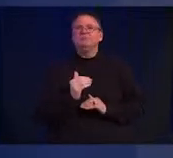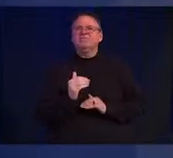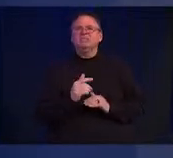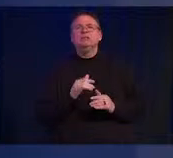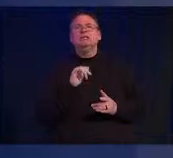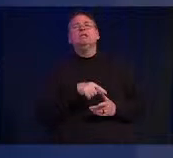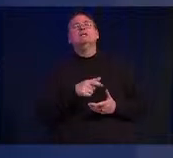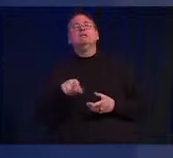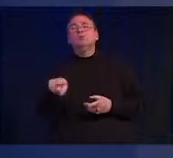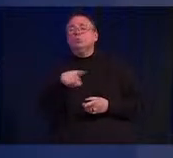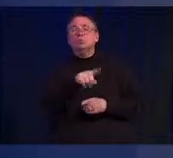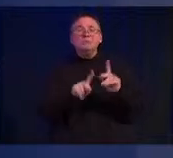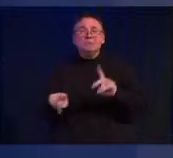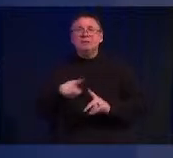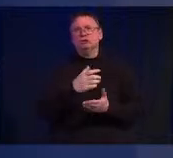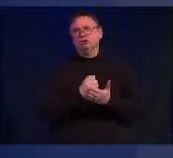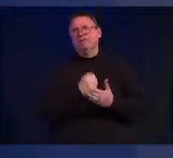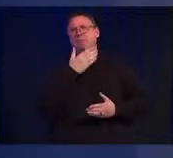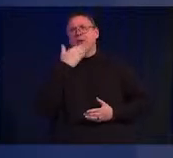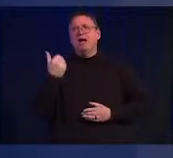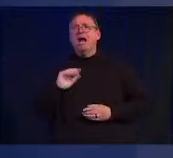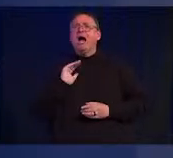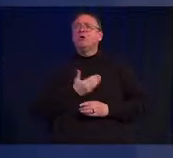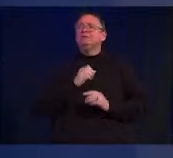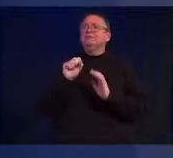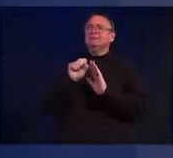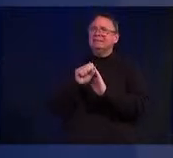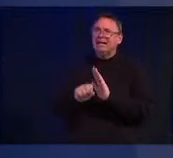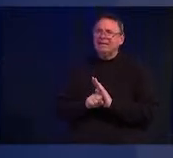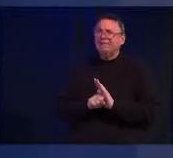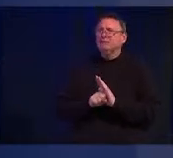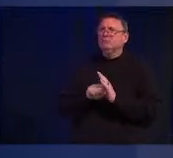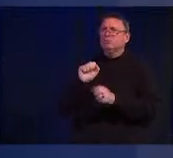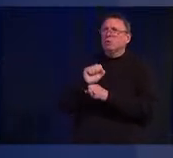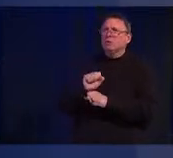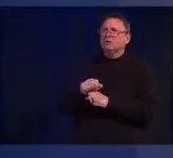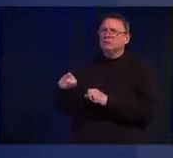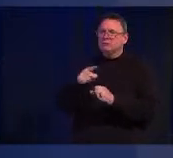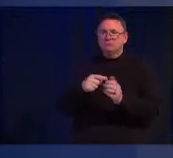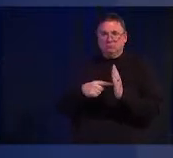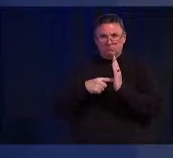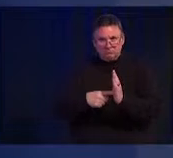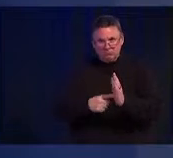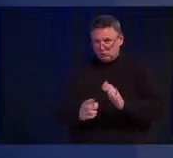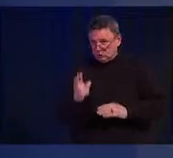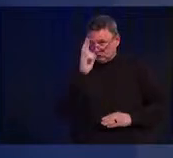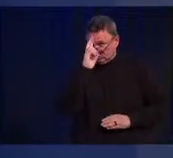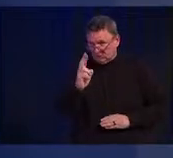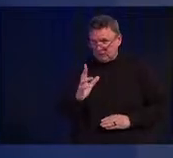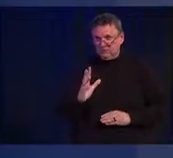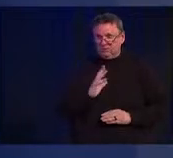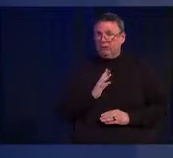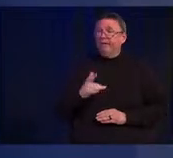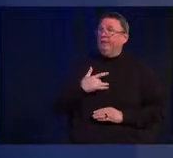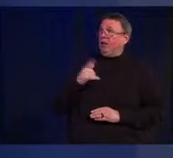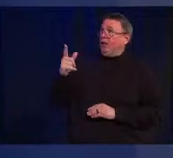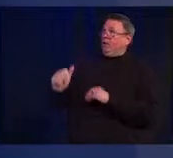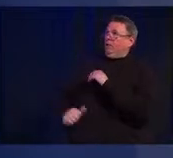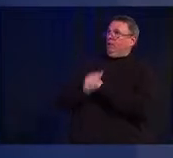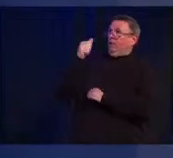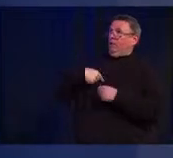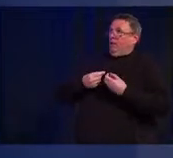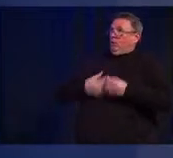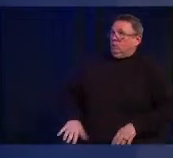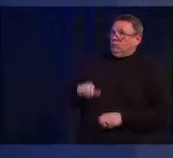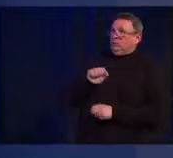to be represented and respected and not have threats of someone coming in to fire them because of what they think